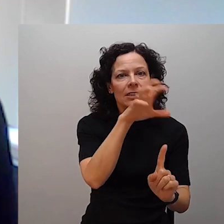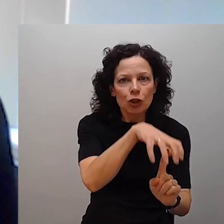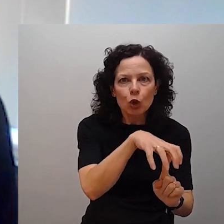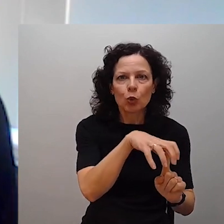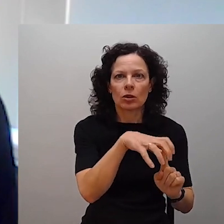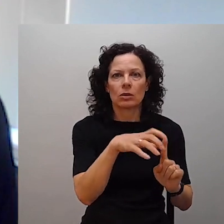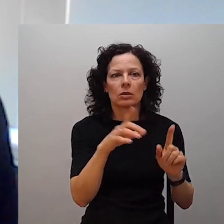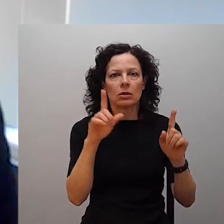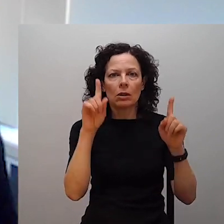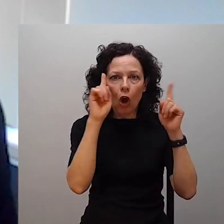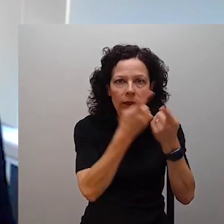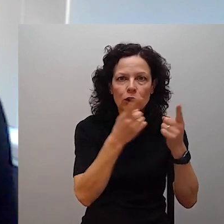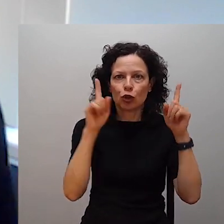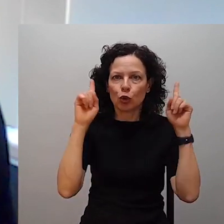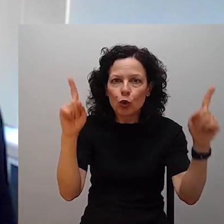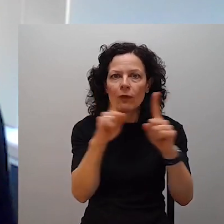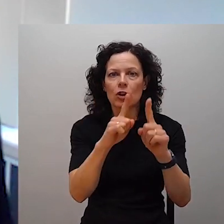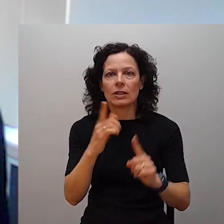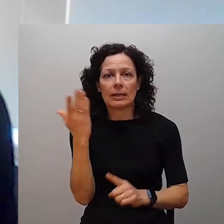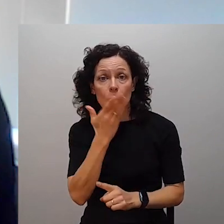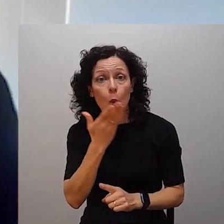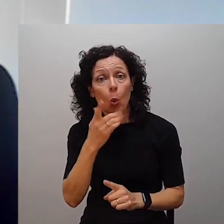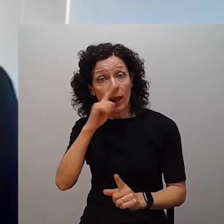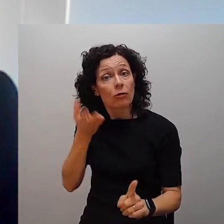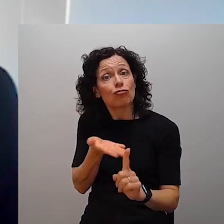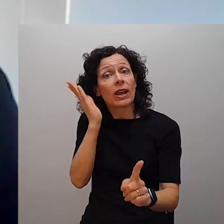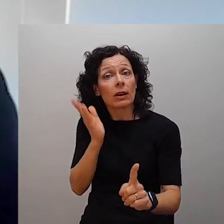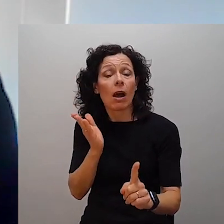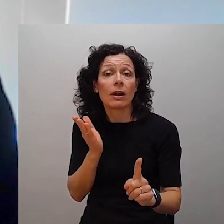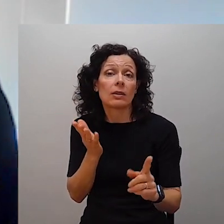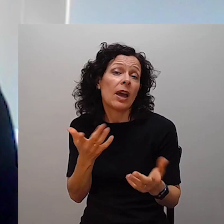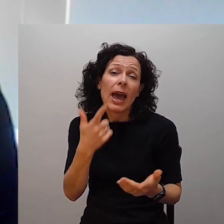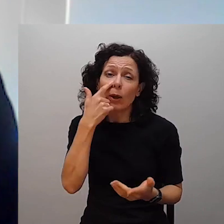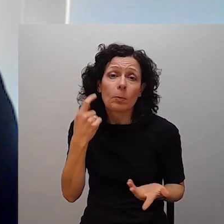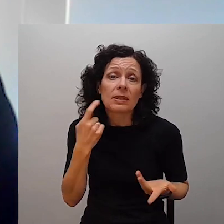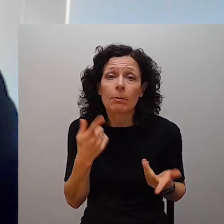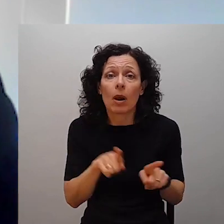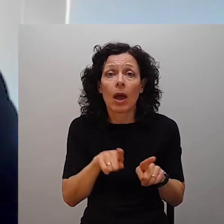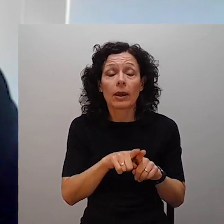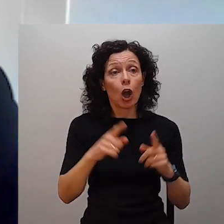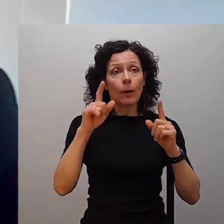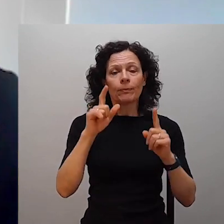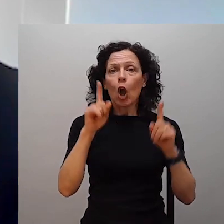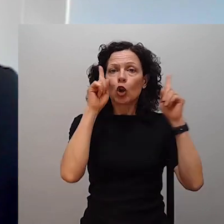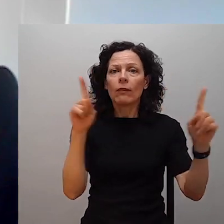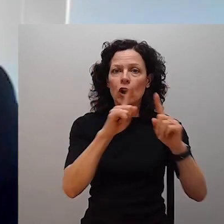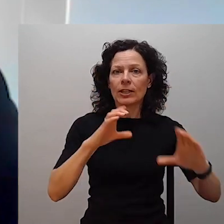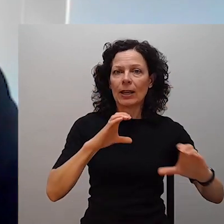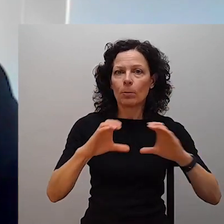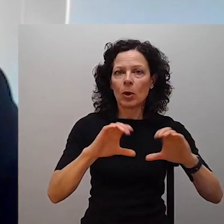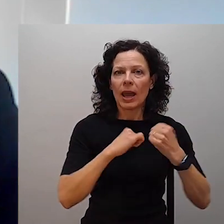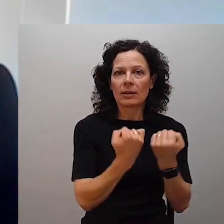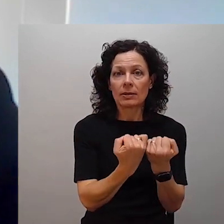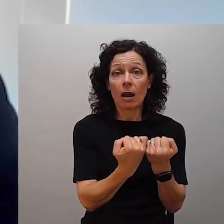universities can recognize certain things. For example, it can be as simple as a university comms team going, oh, by the